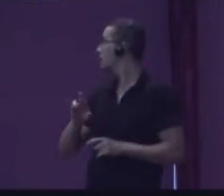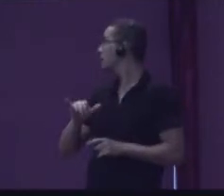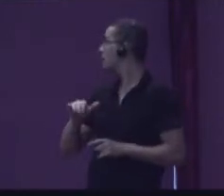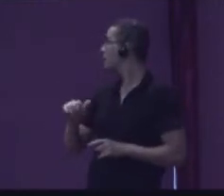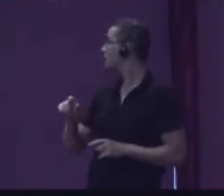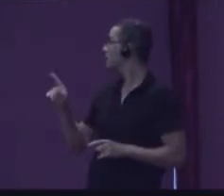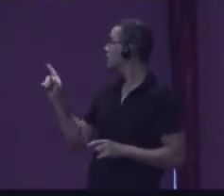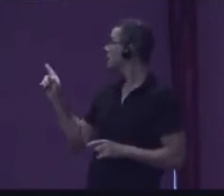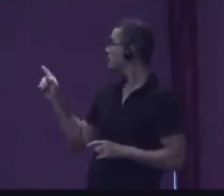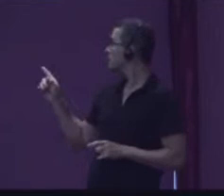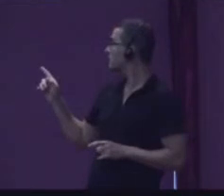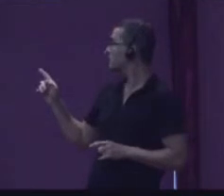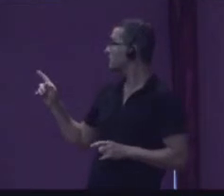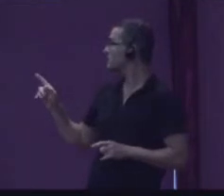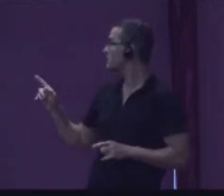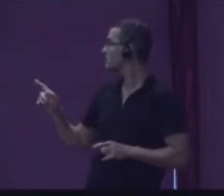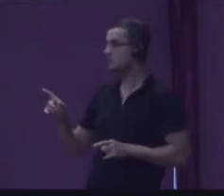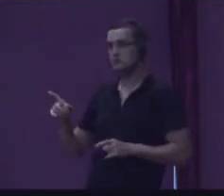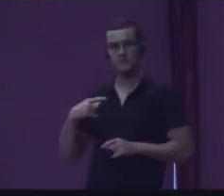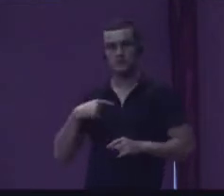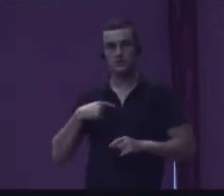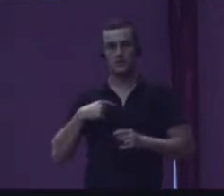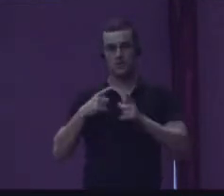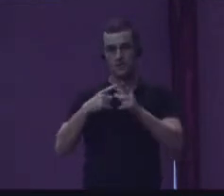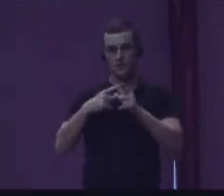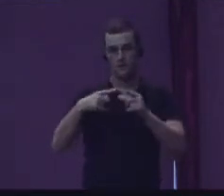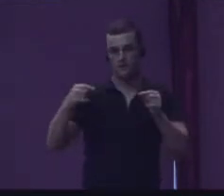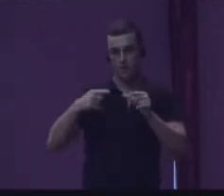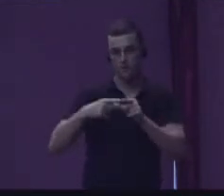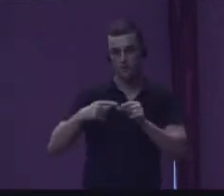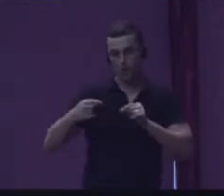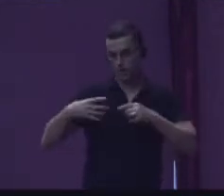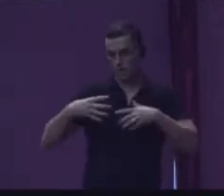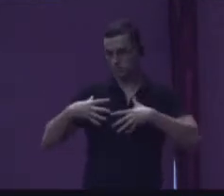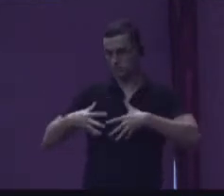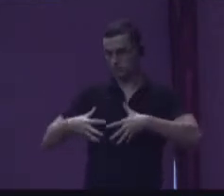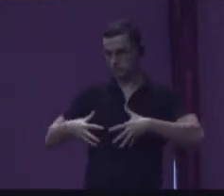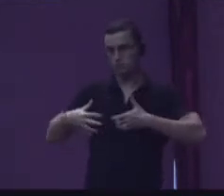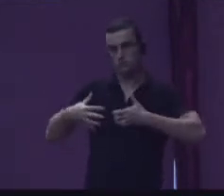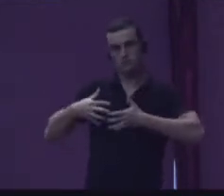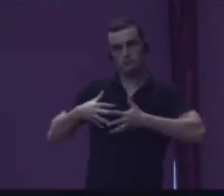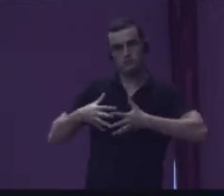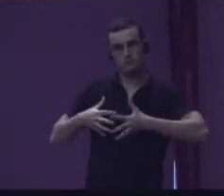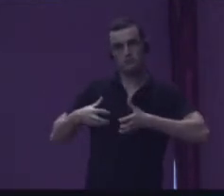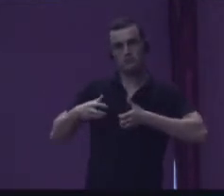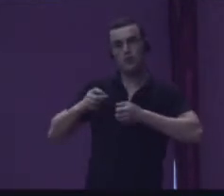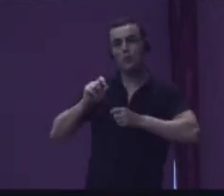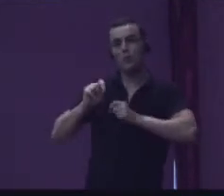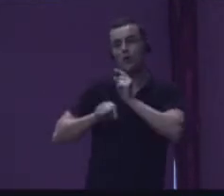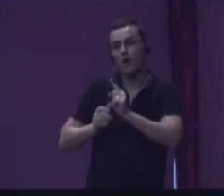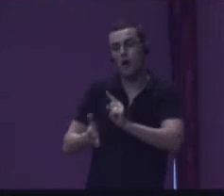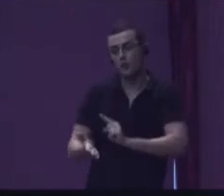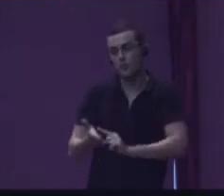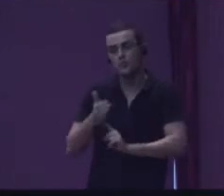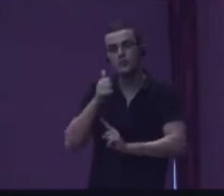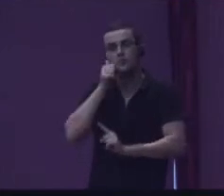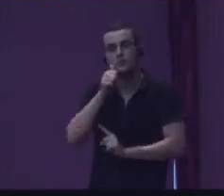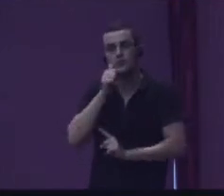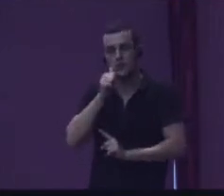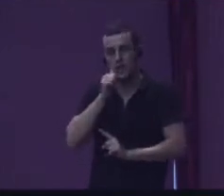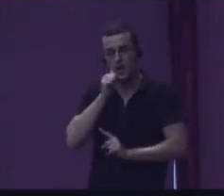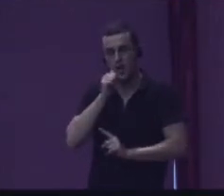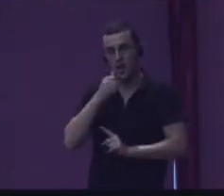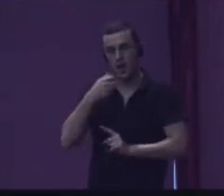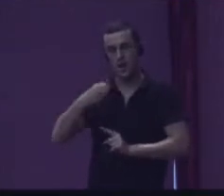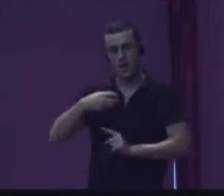the breast so that the milk will be, quote, heated and come in. And again, you see, these